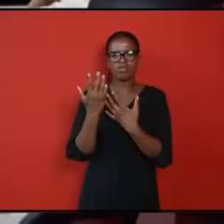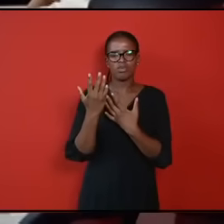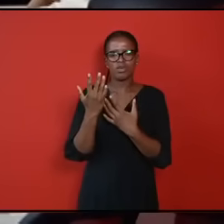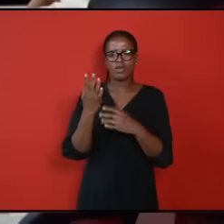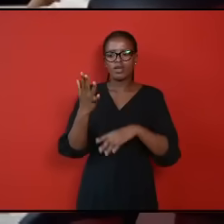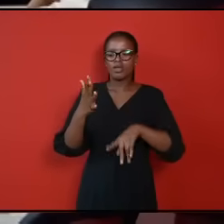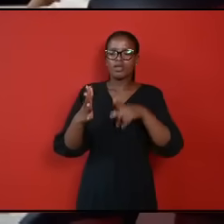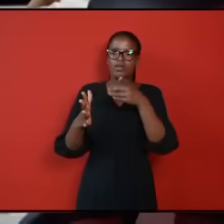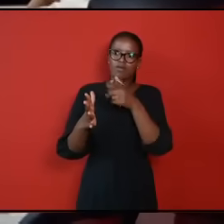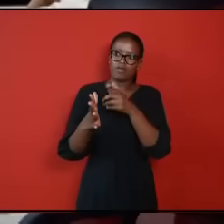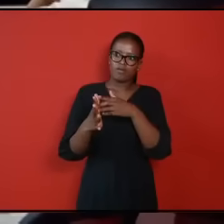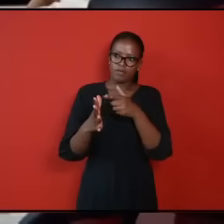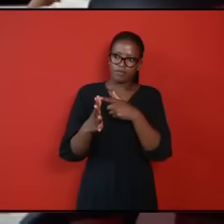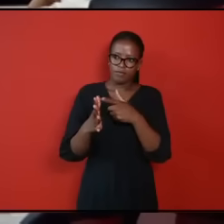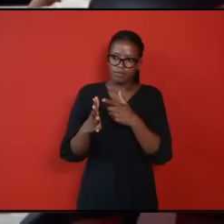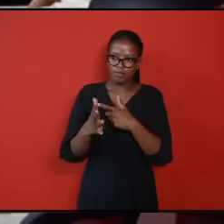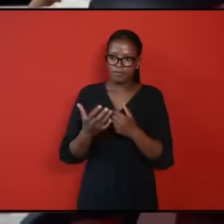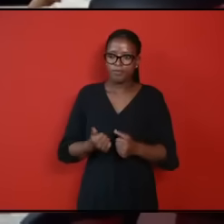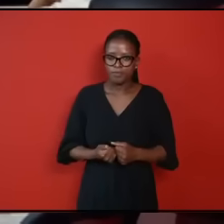Number 5.